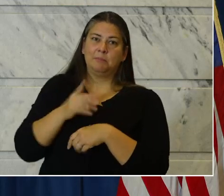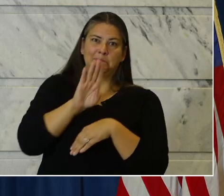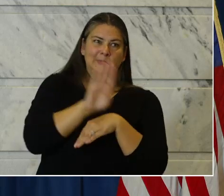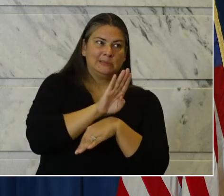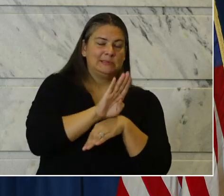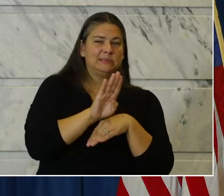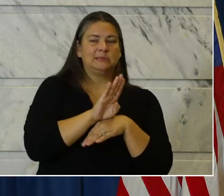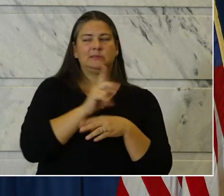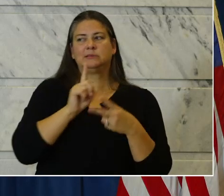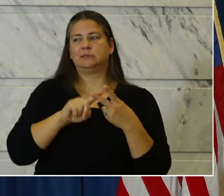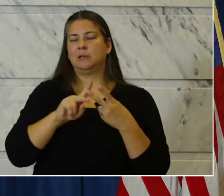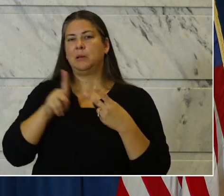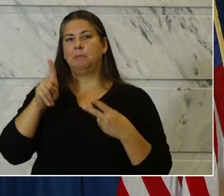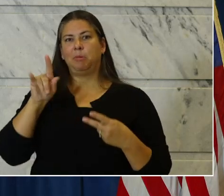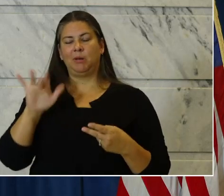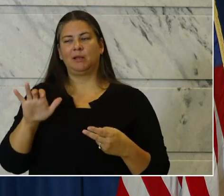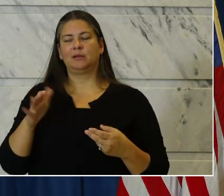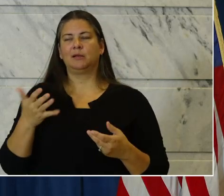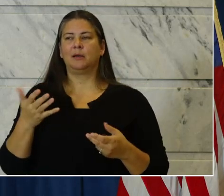is